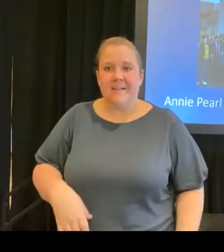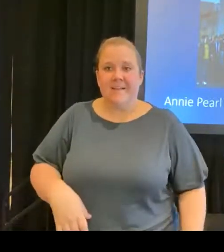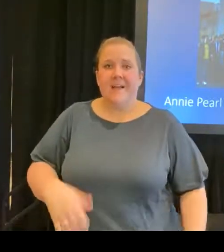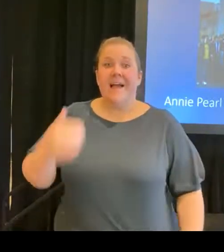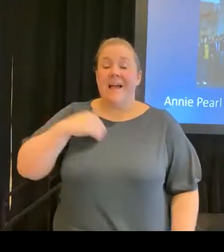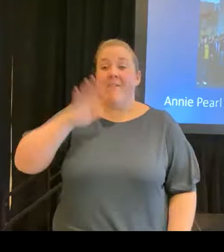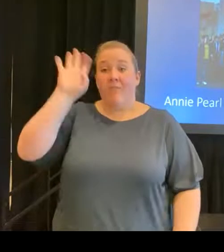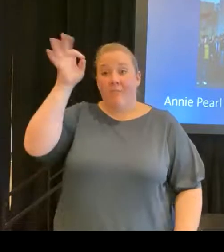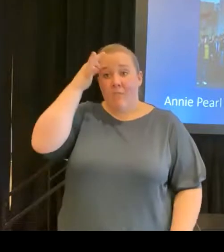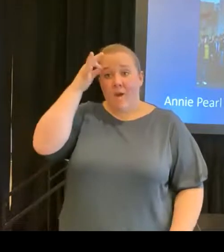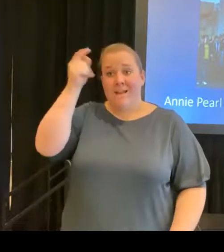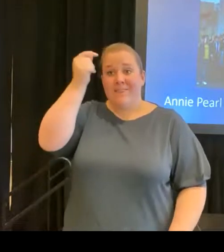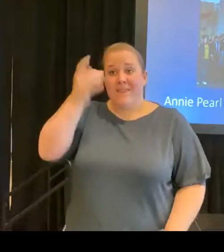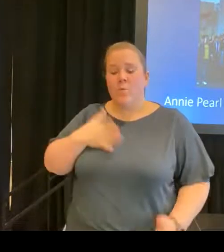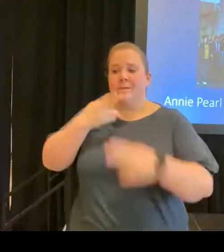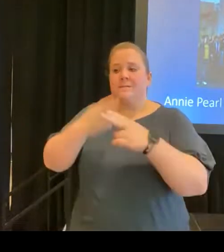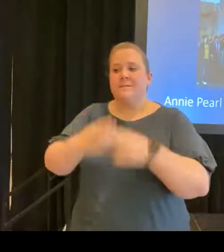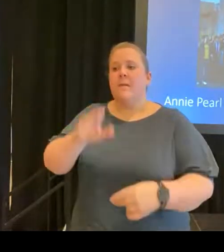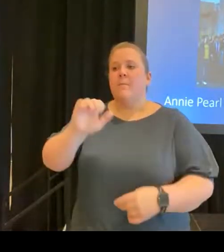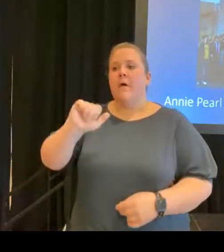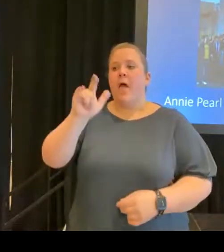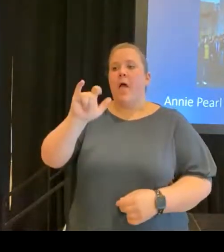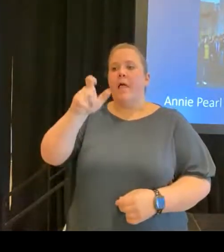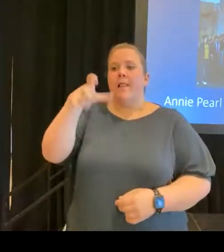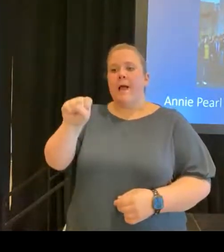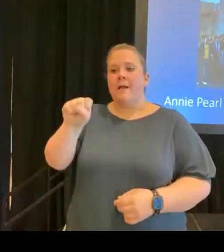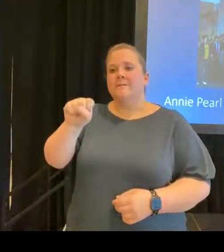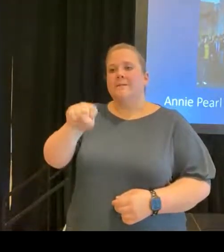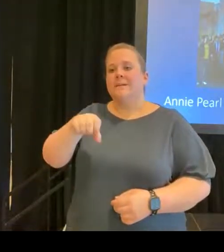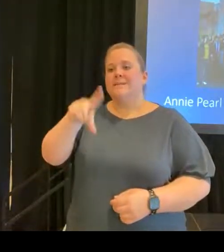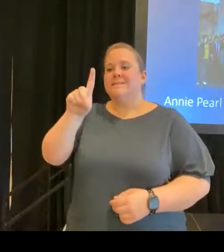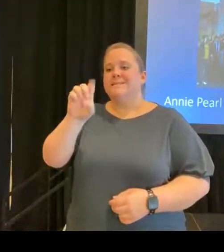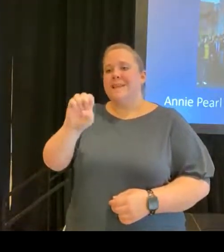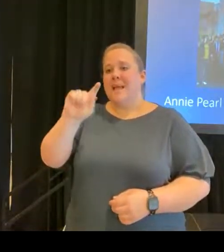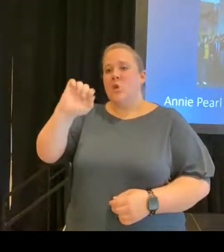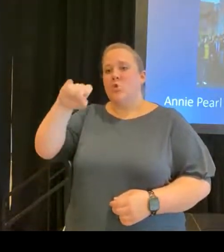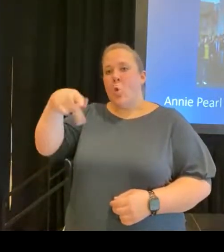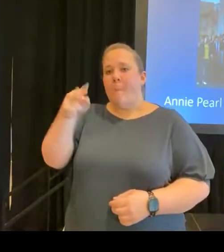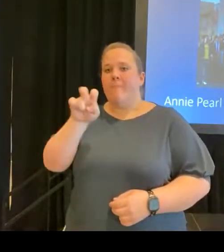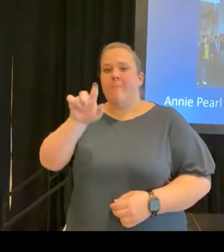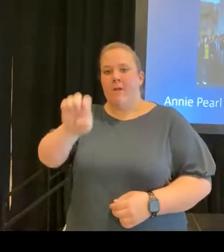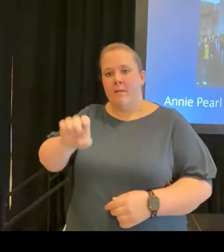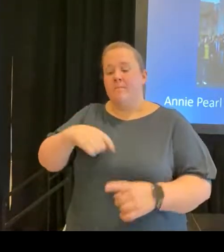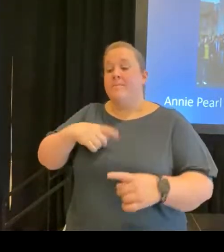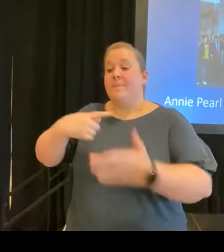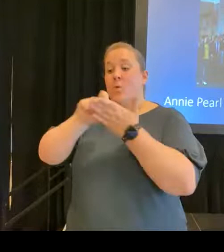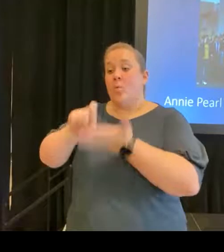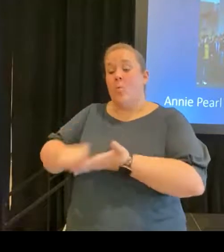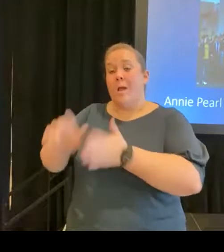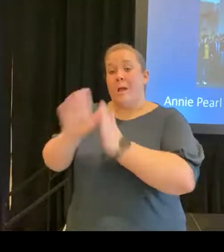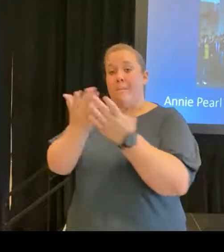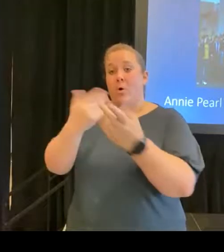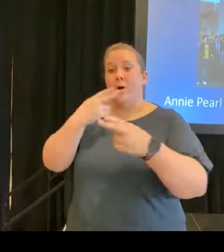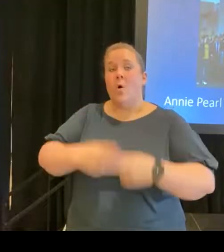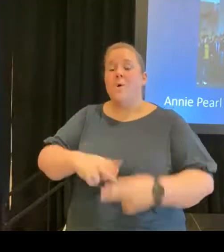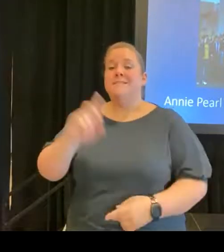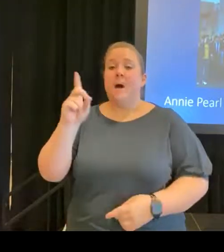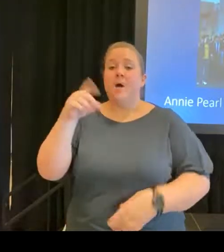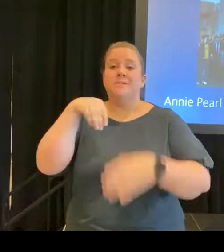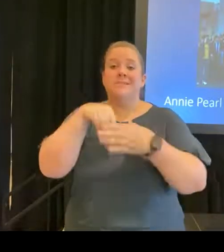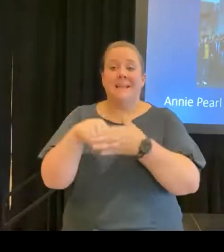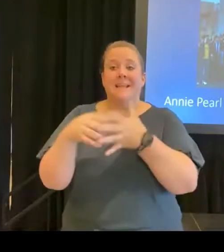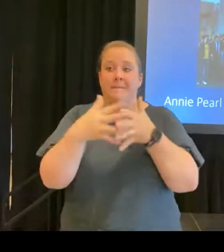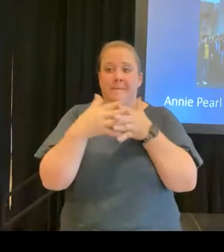French theorist by the name of Alexis de Tocqueville who wrote a book called Democracy in America. And he, as